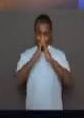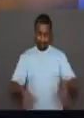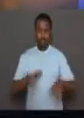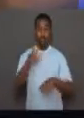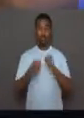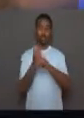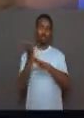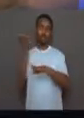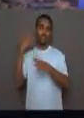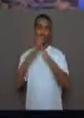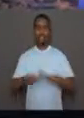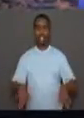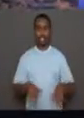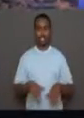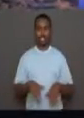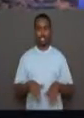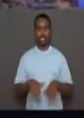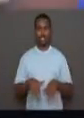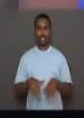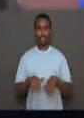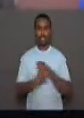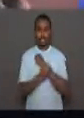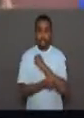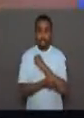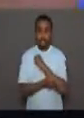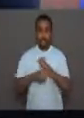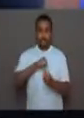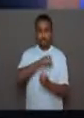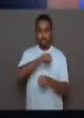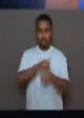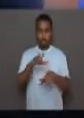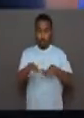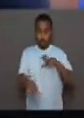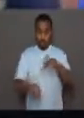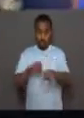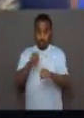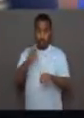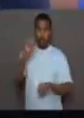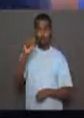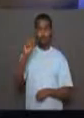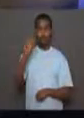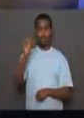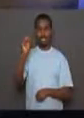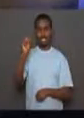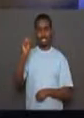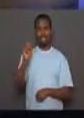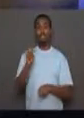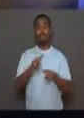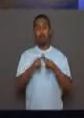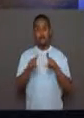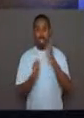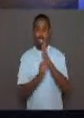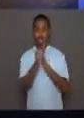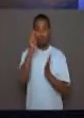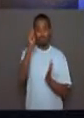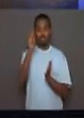ago, has established a colony on Mars, but the technology is not very advanced